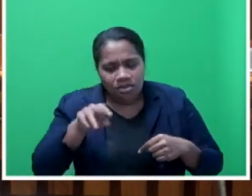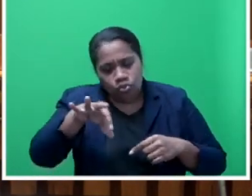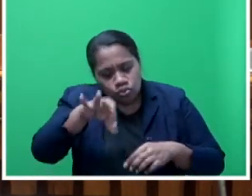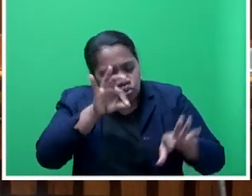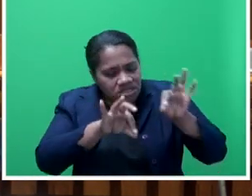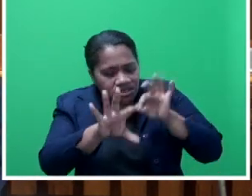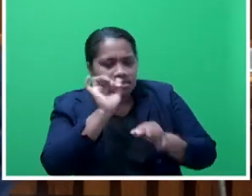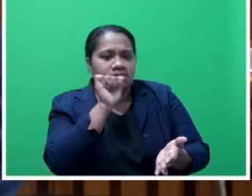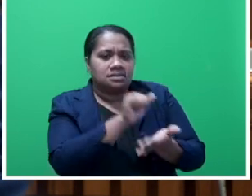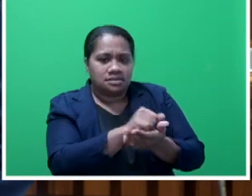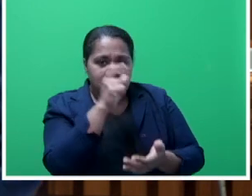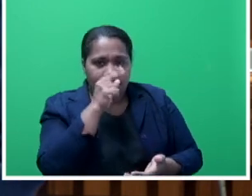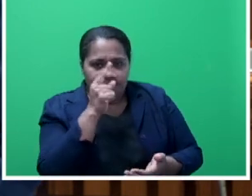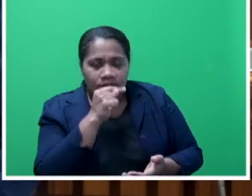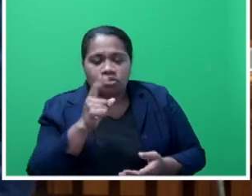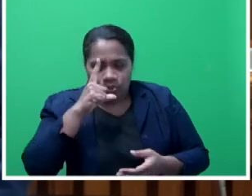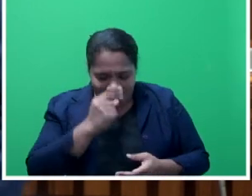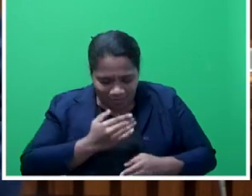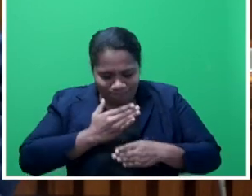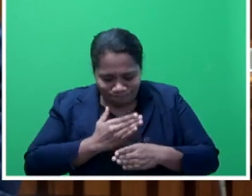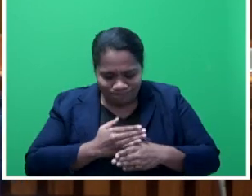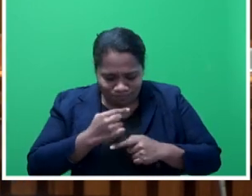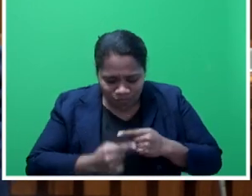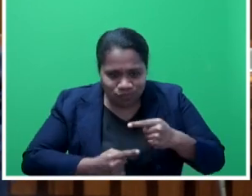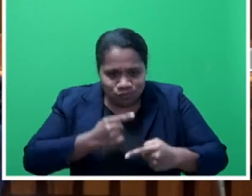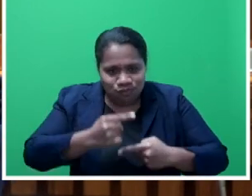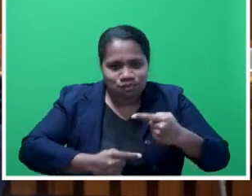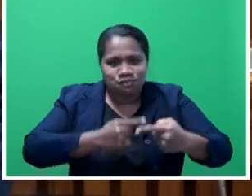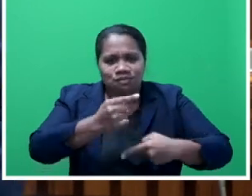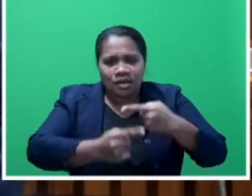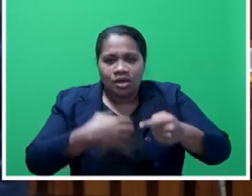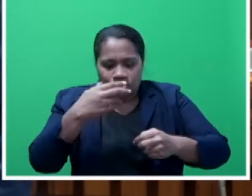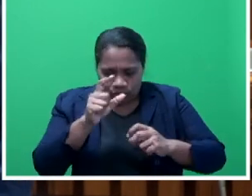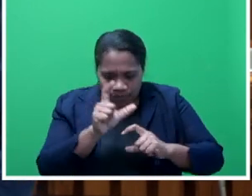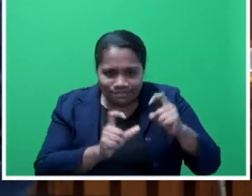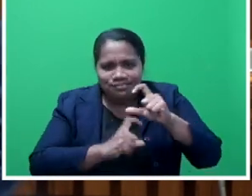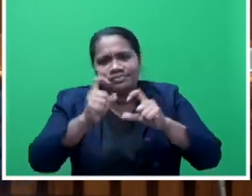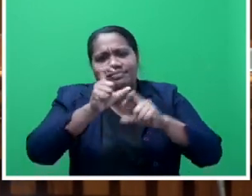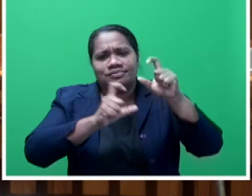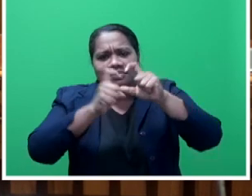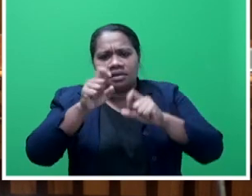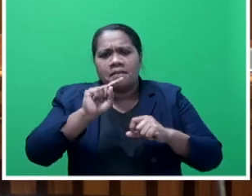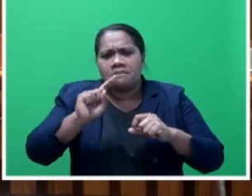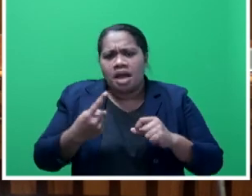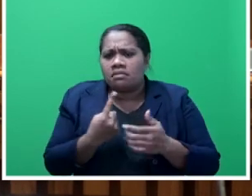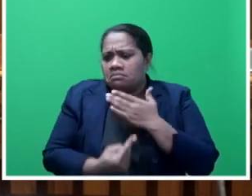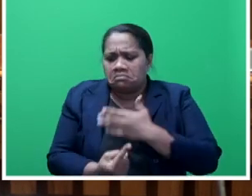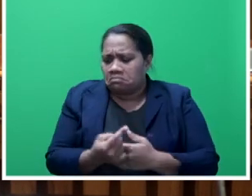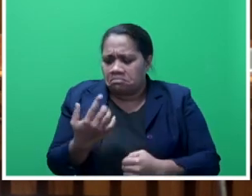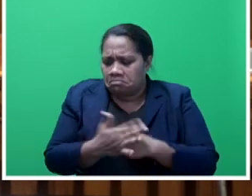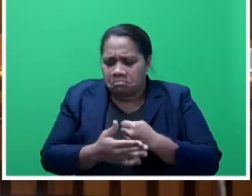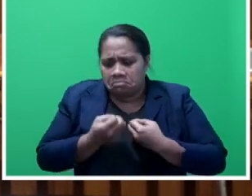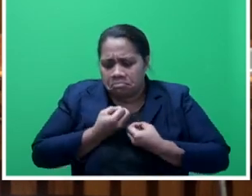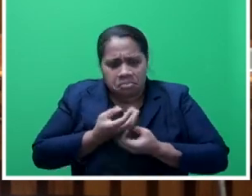people to get the ball rolling, build the capacity. But they have not thought anything about it. Today, Mr.